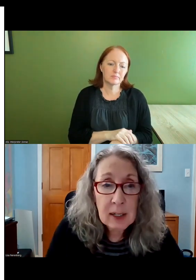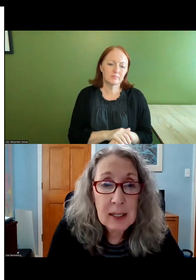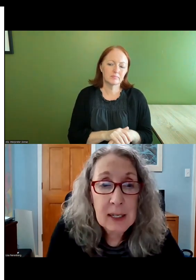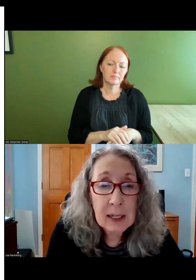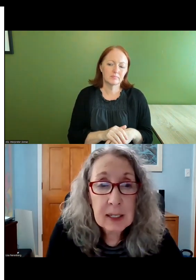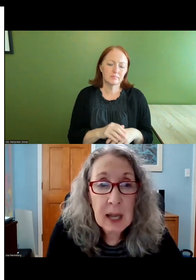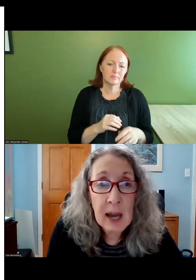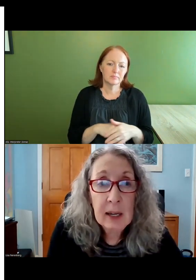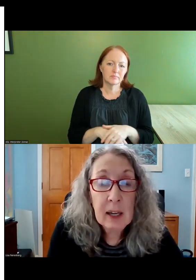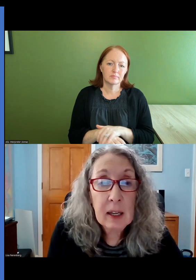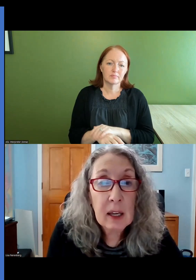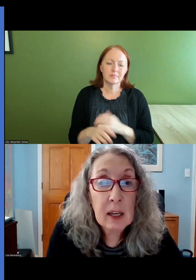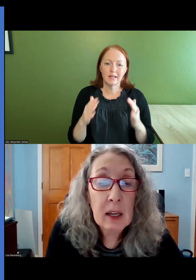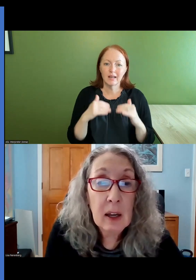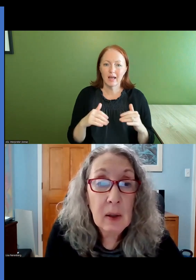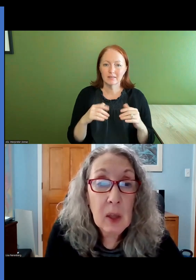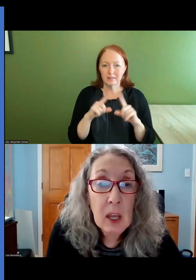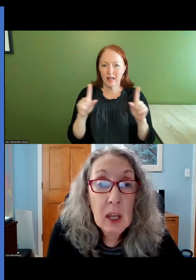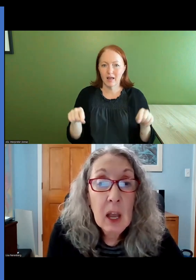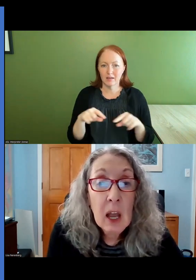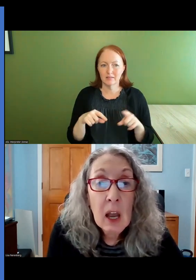Let's go on to the next slide.